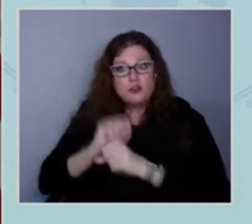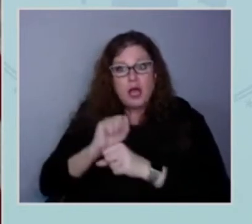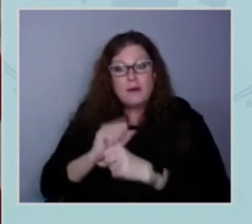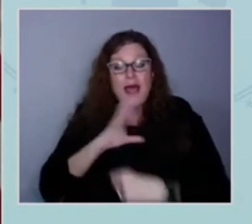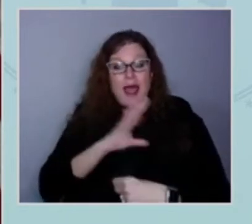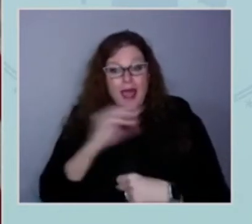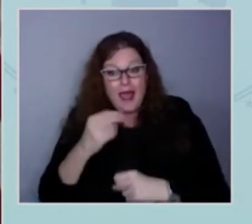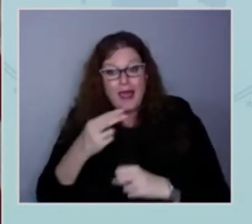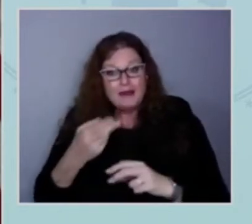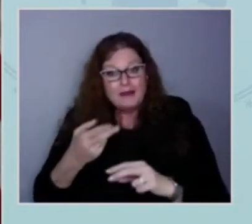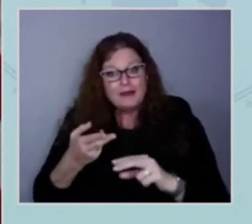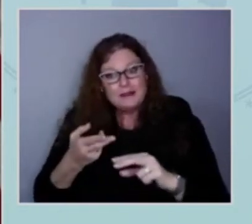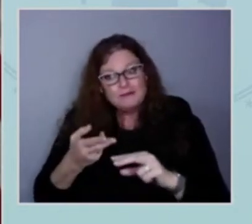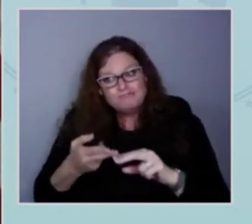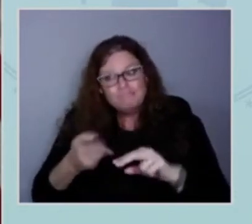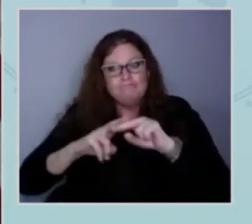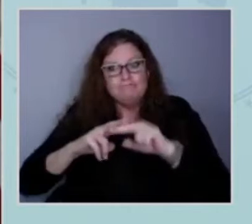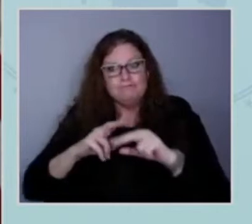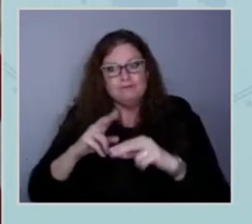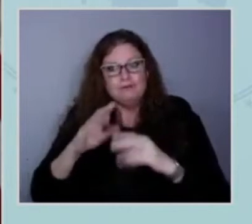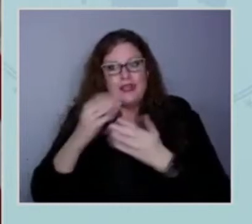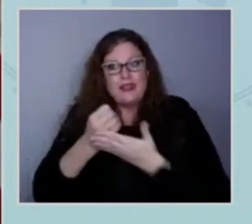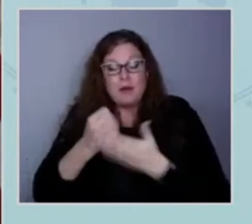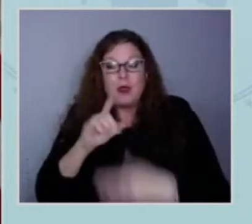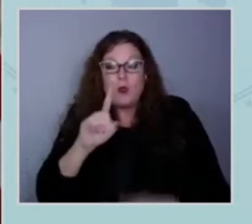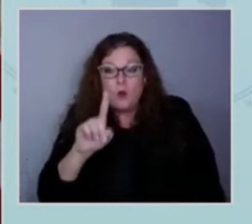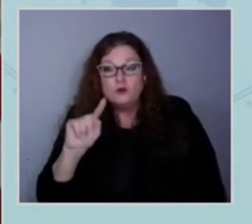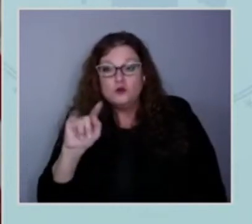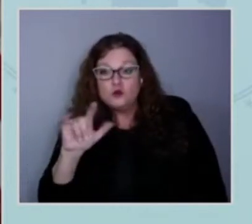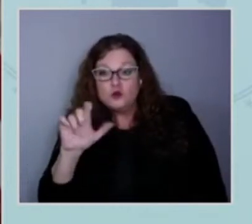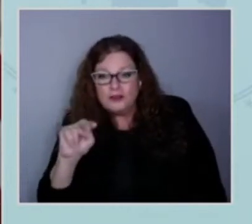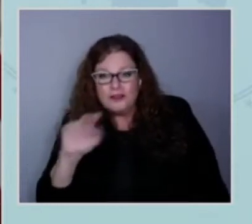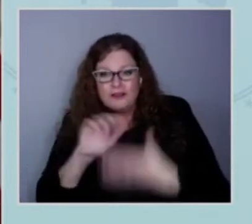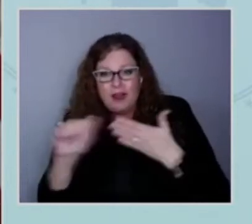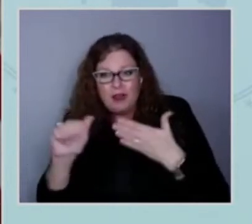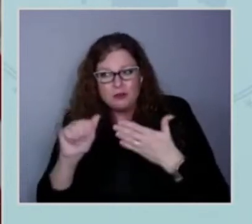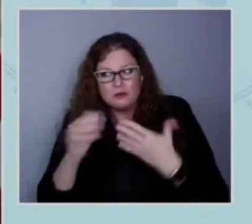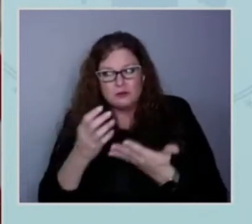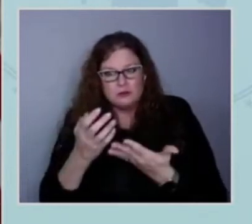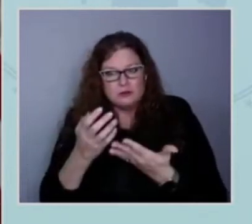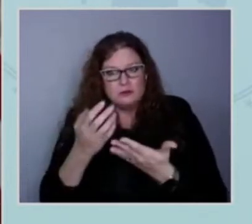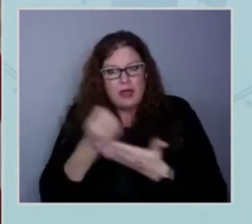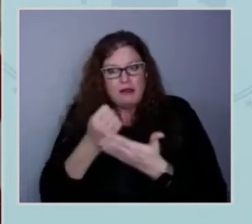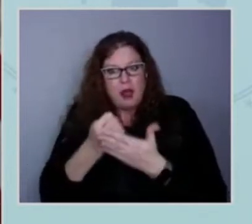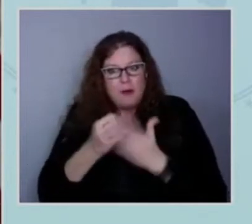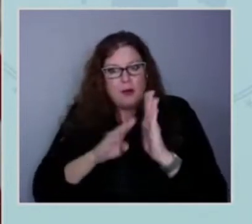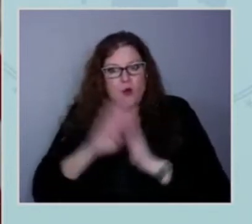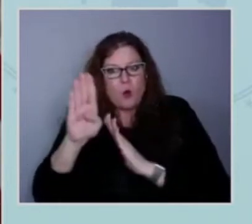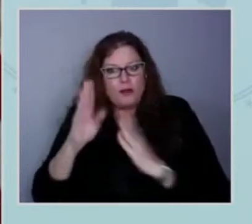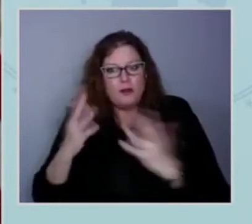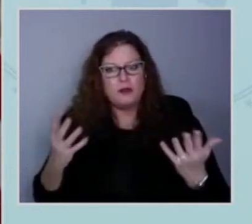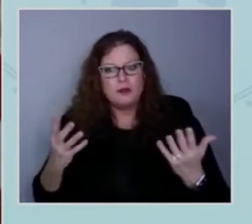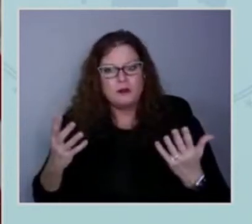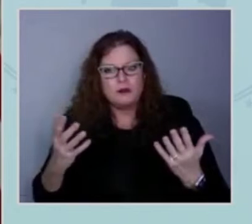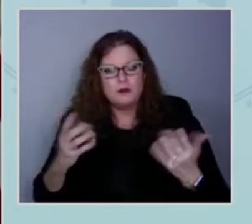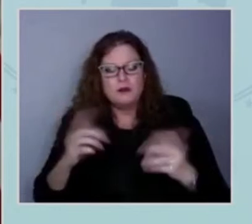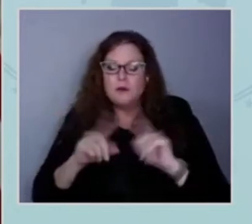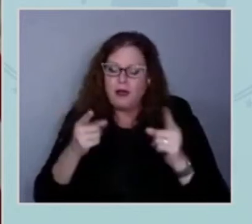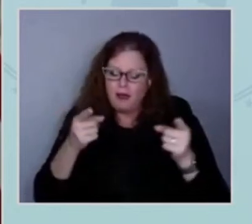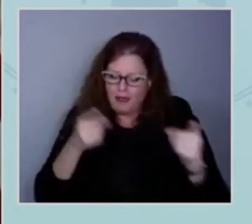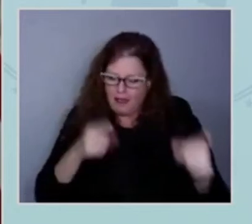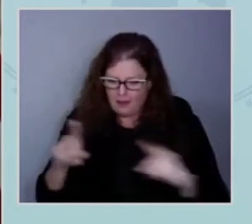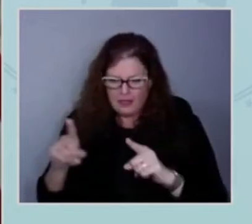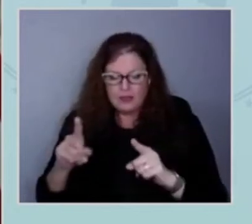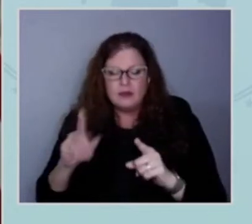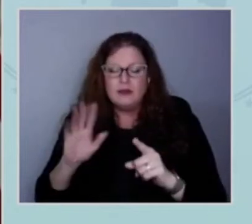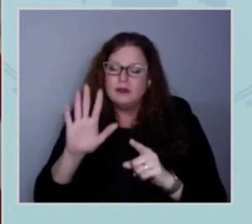18.6 million new jobs, good paying jobs, and would increase the economy by $1 trillion, economic growth.